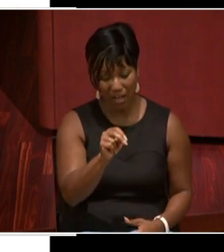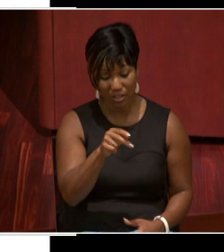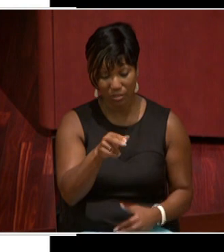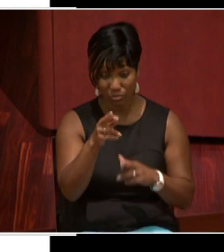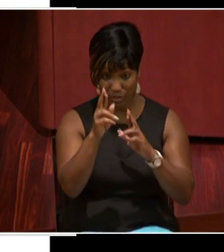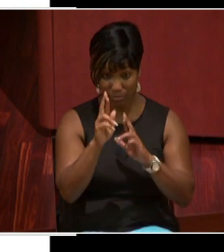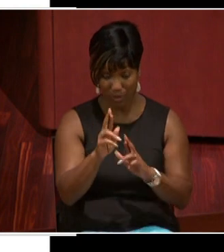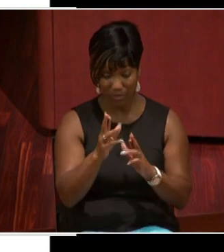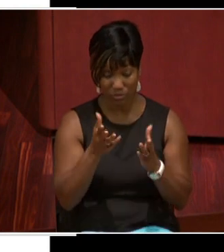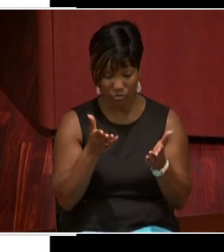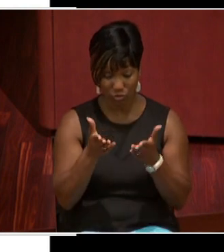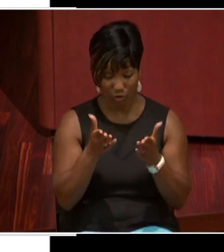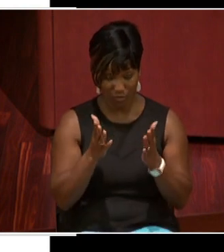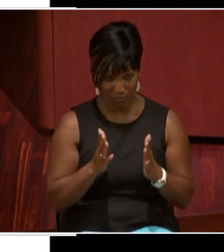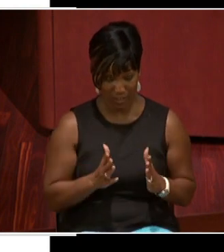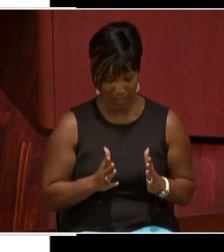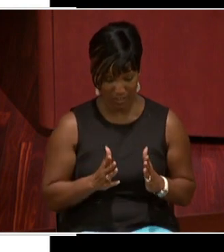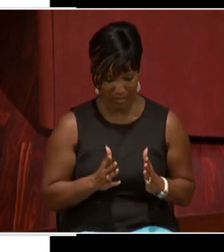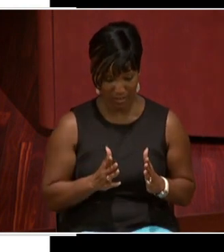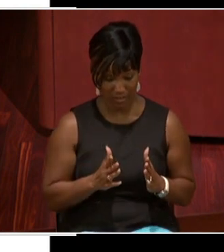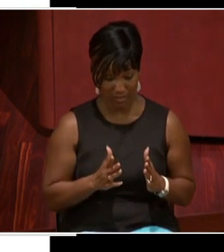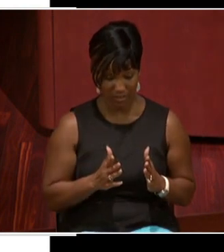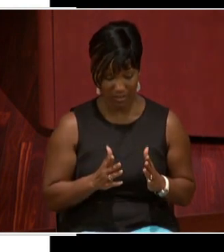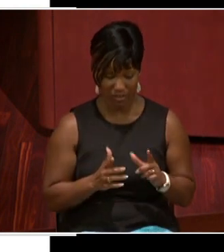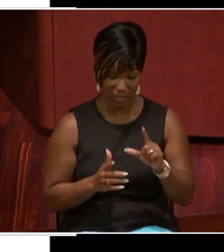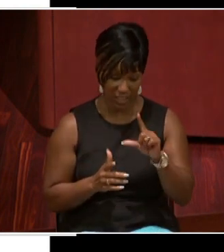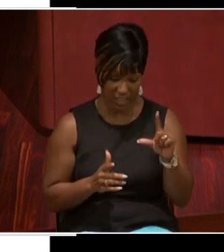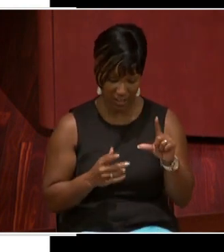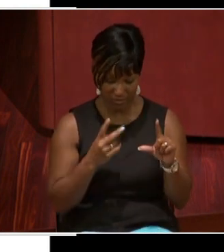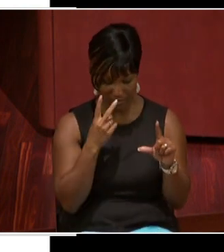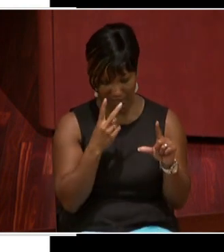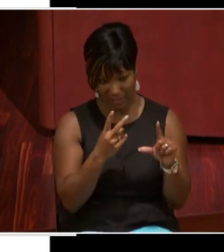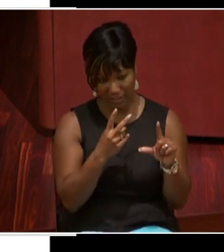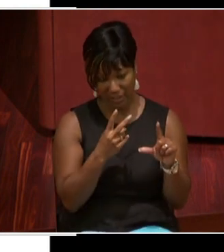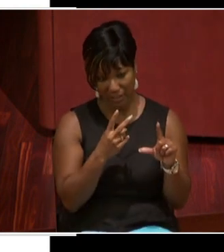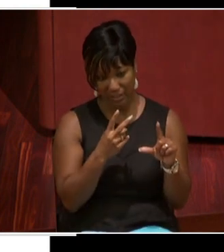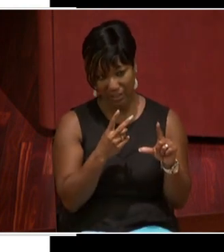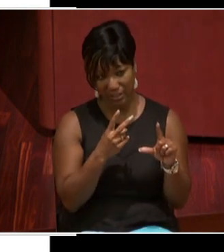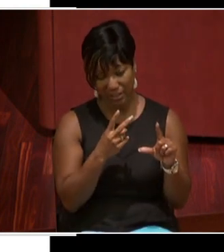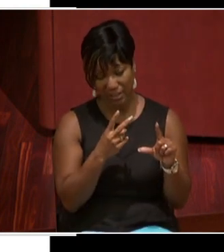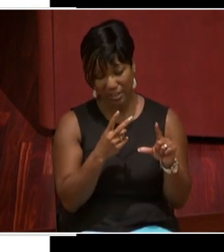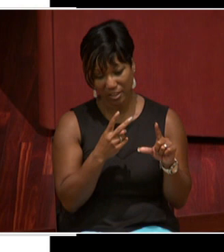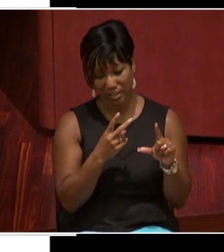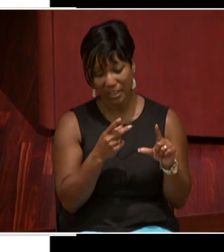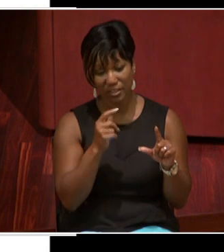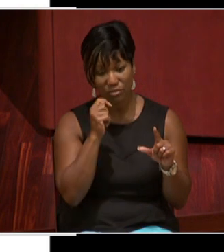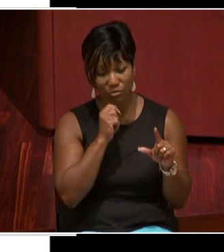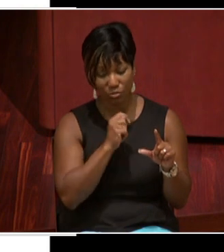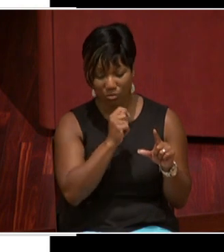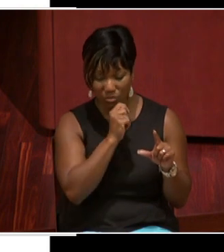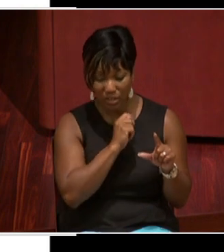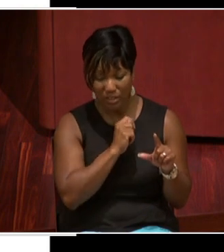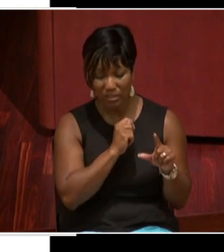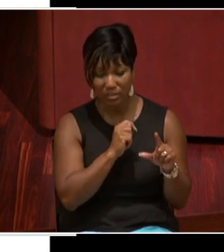respectable servant. You also, on the left-hand side, have a notation of twins.